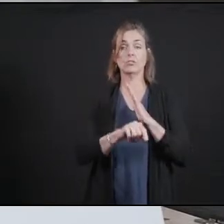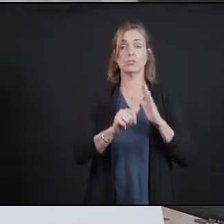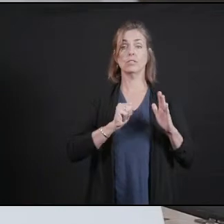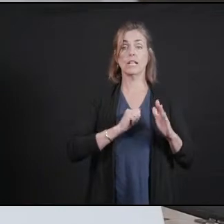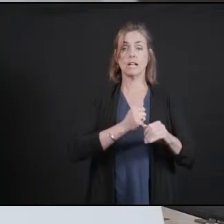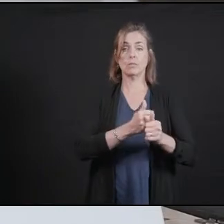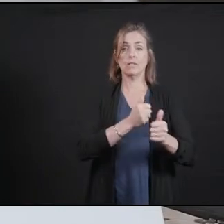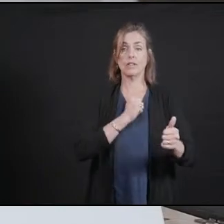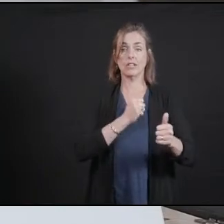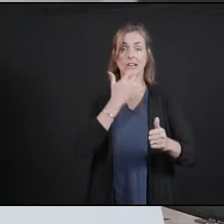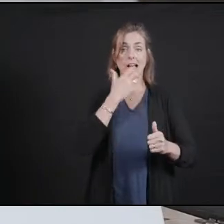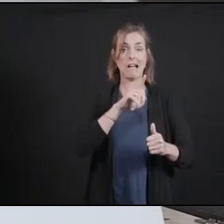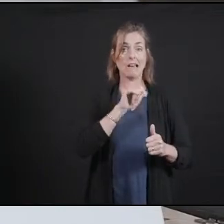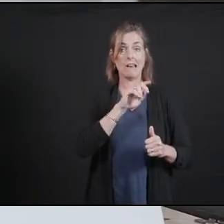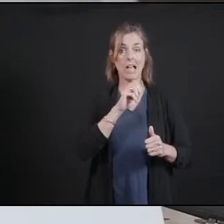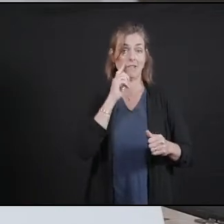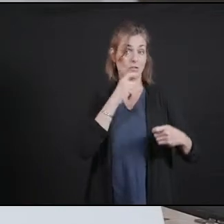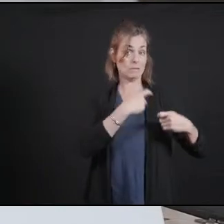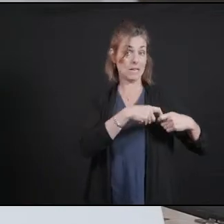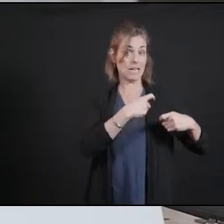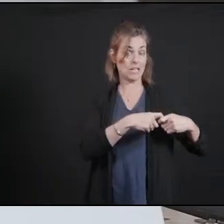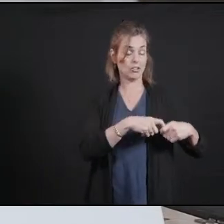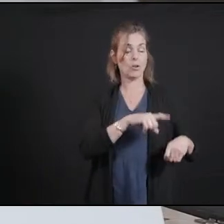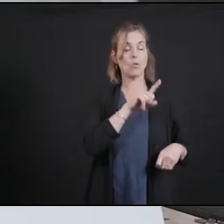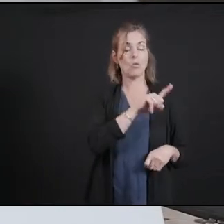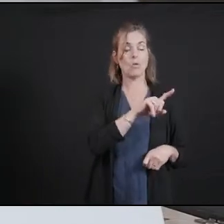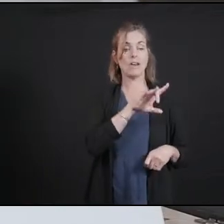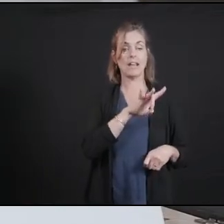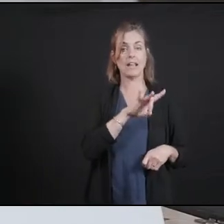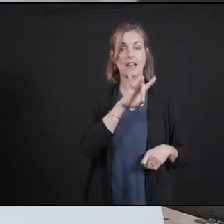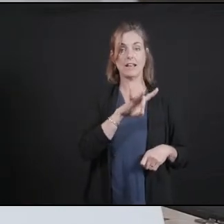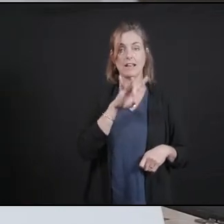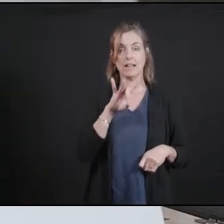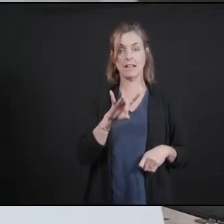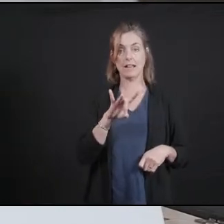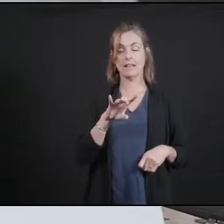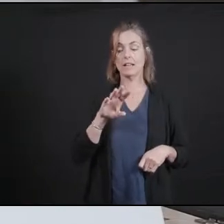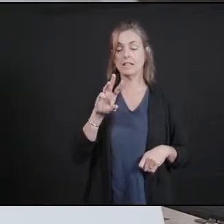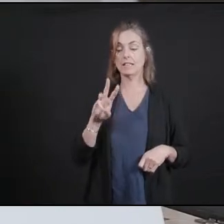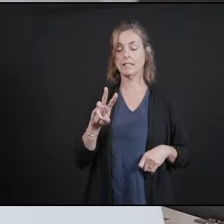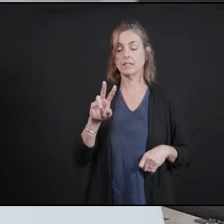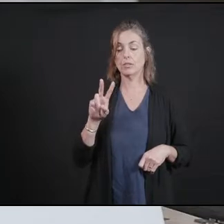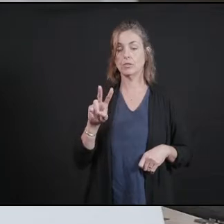1-800-273-8255. Options for deaf and hard of hearing,